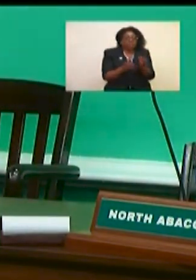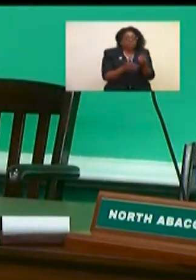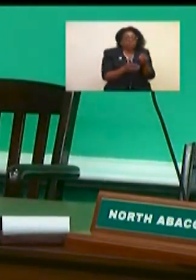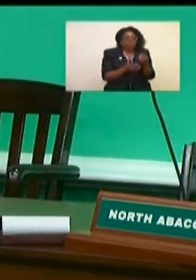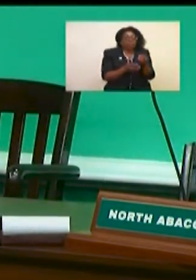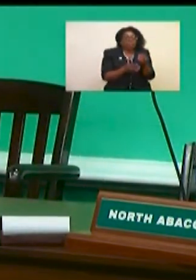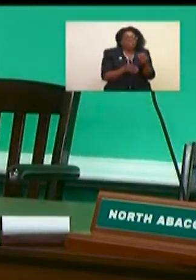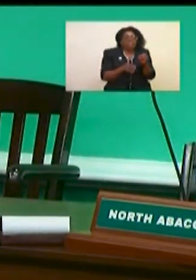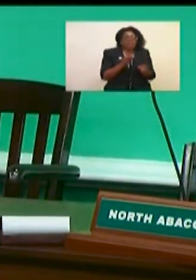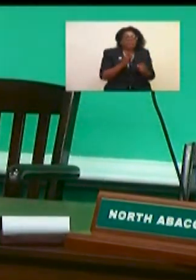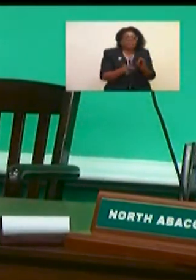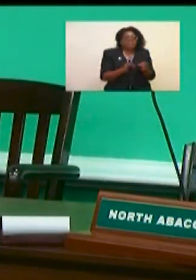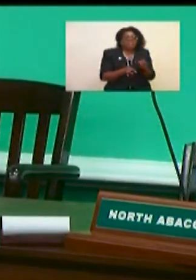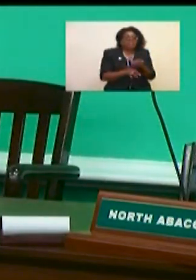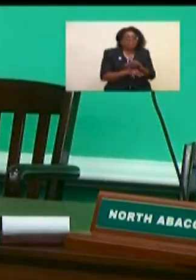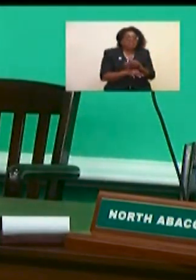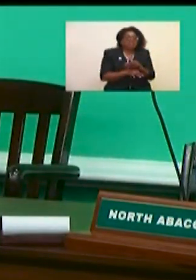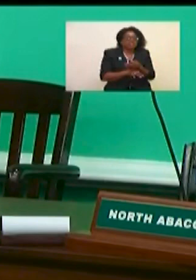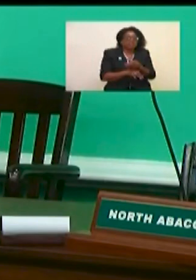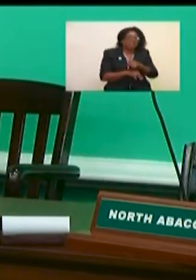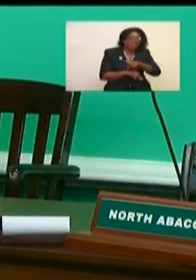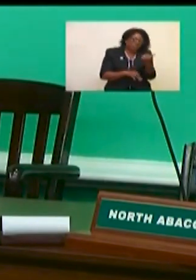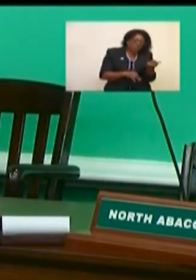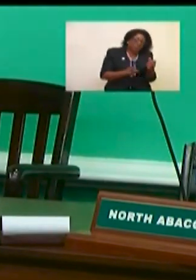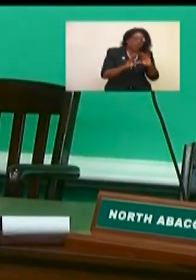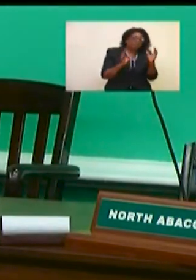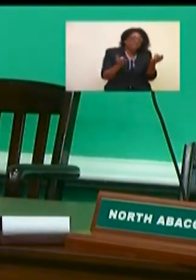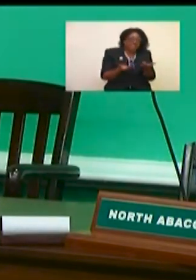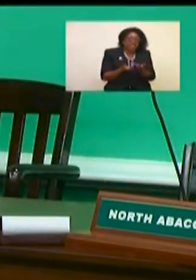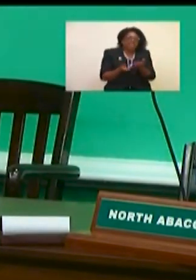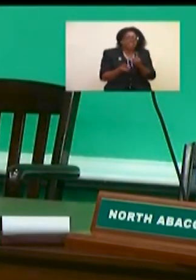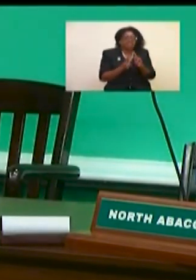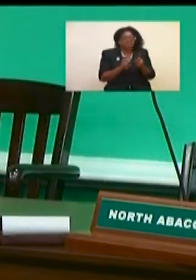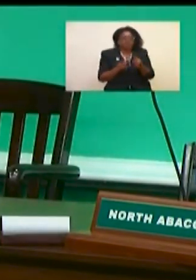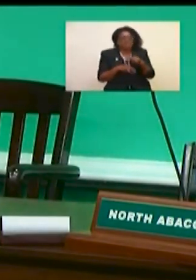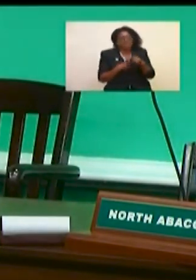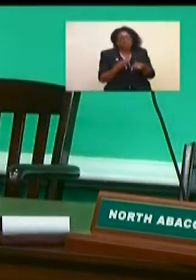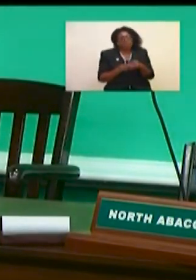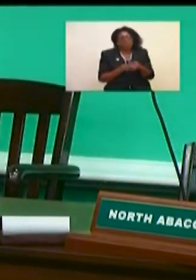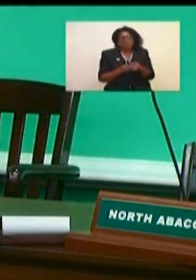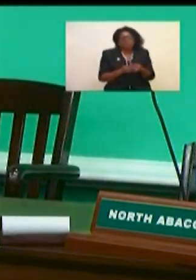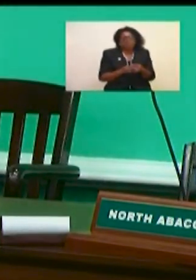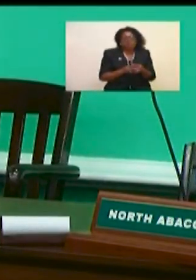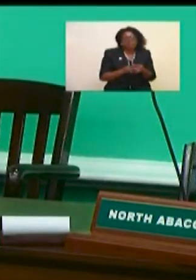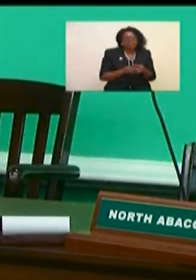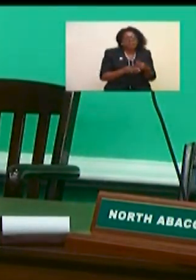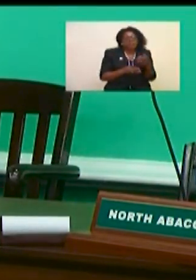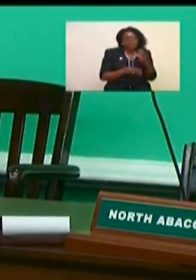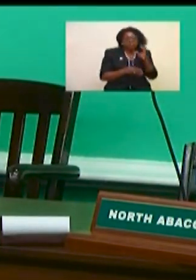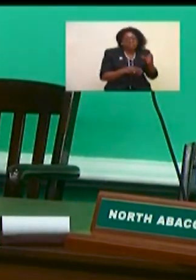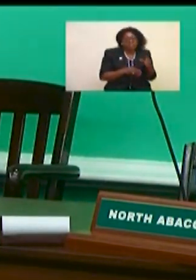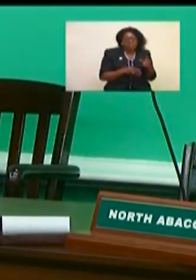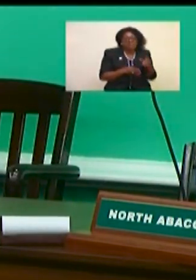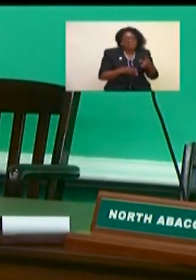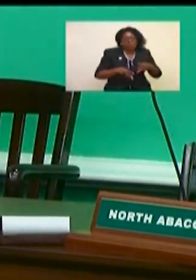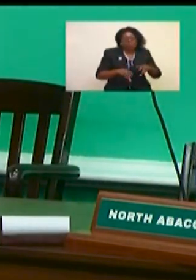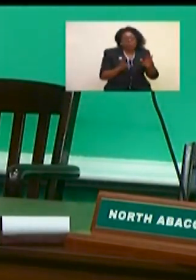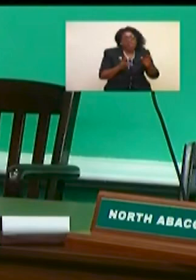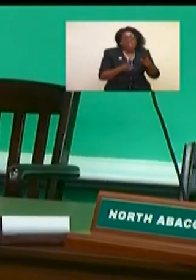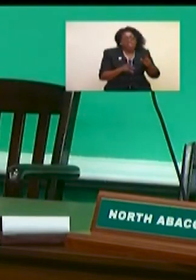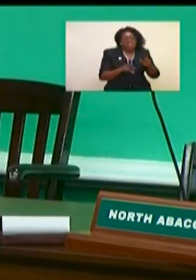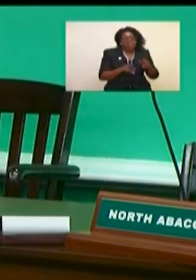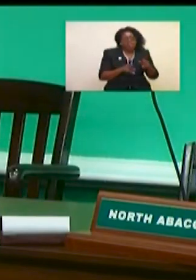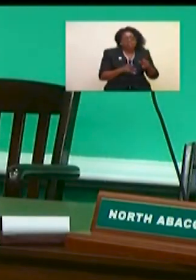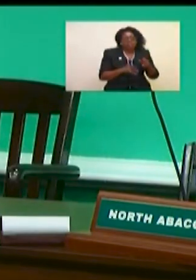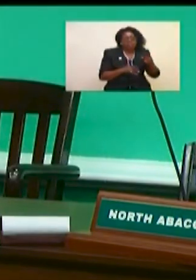Speaker, if there is a particular committee he's referring to, then I take no objection to that. But certainly, while the Honorable